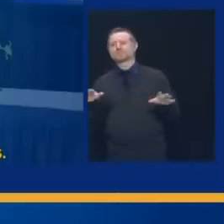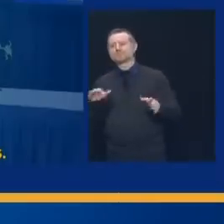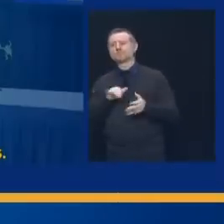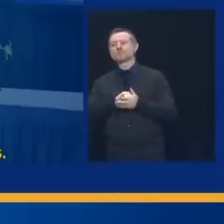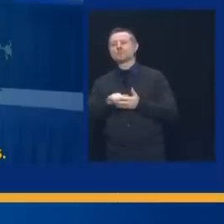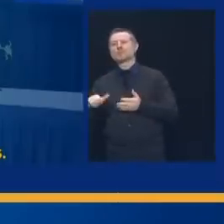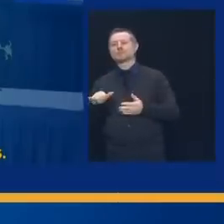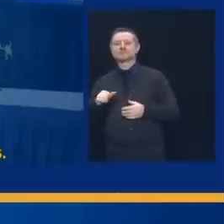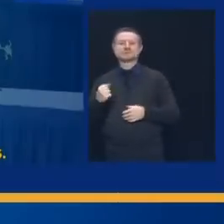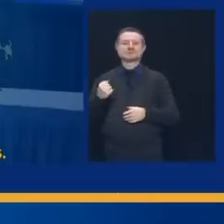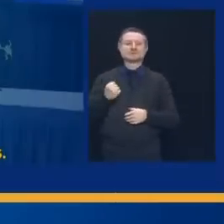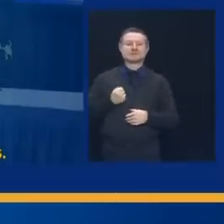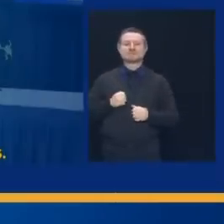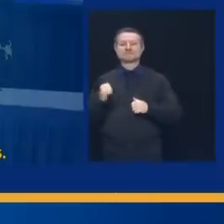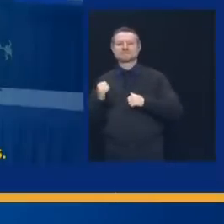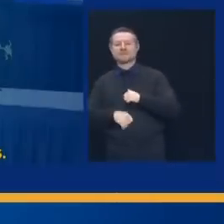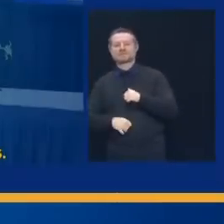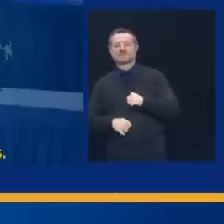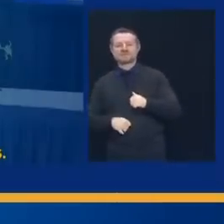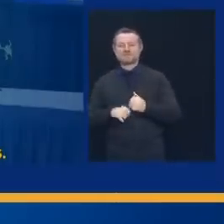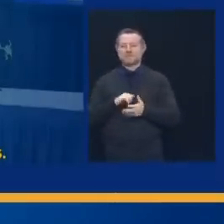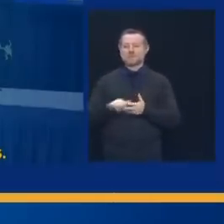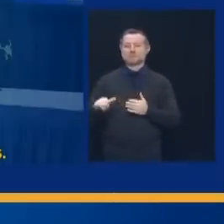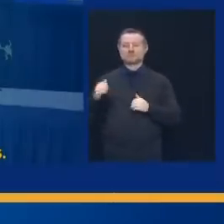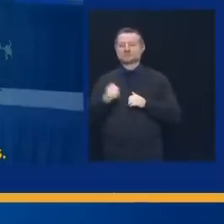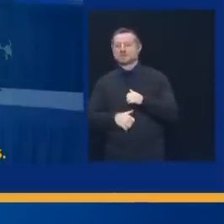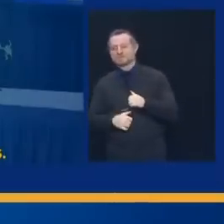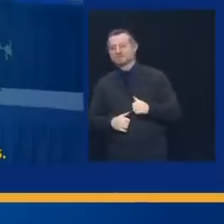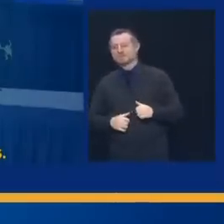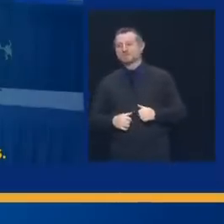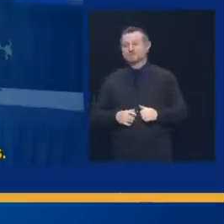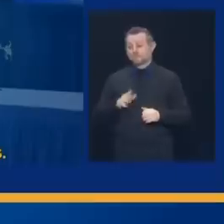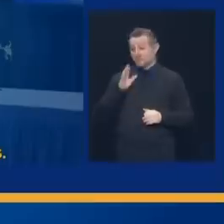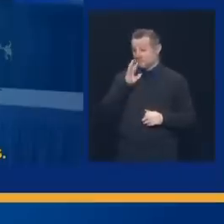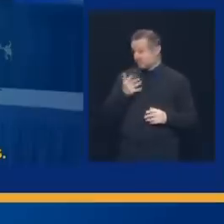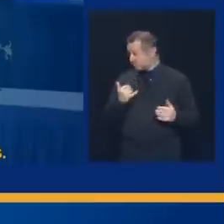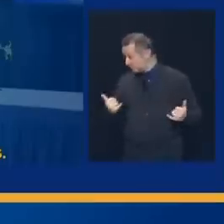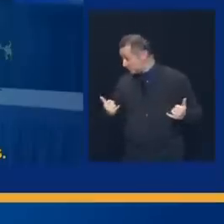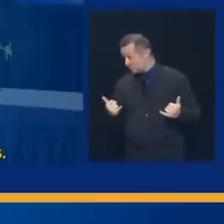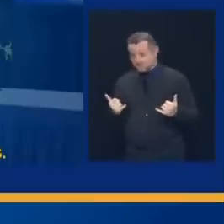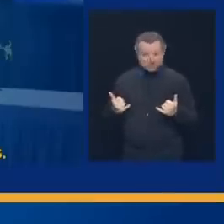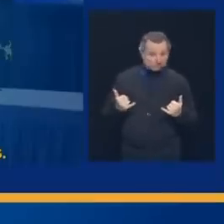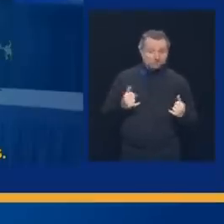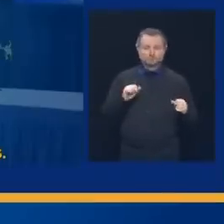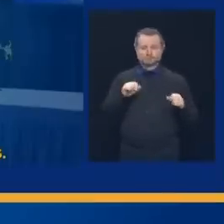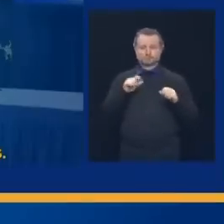mask. It's going to be released today? Yes. Today.